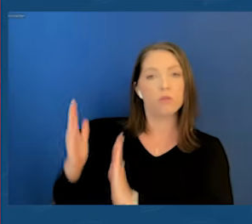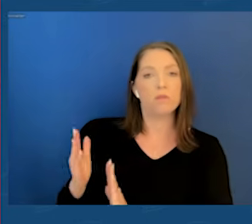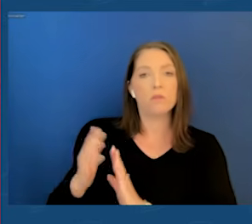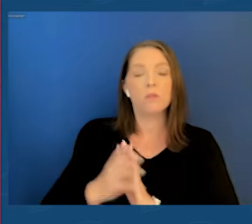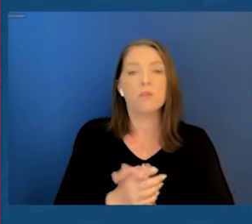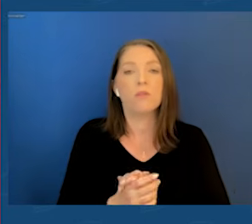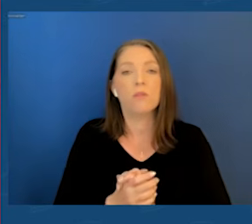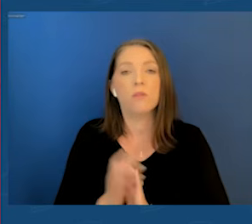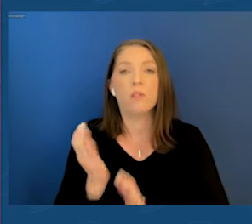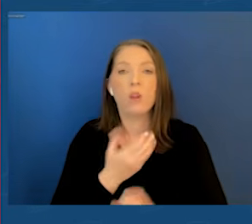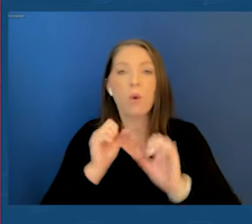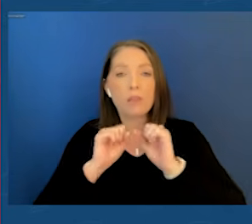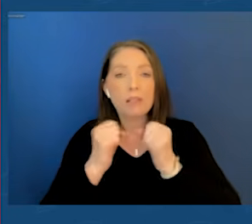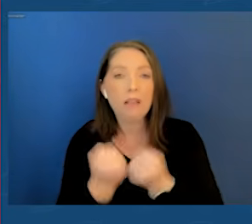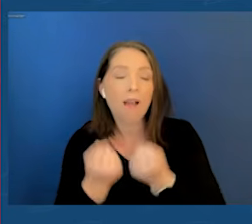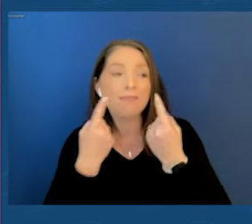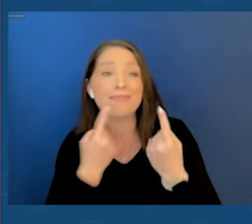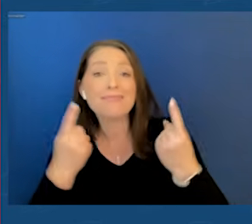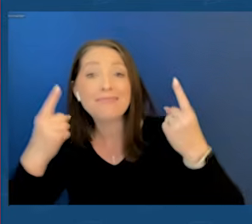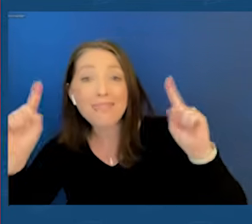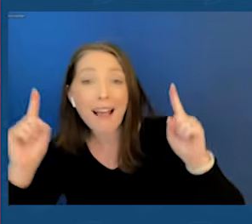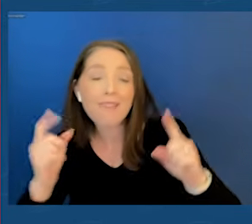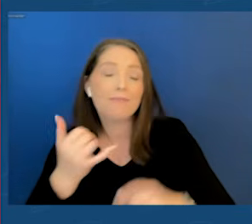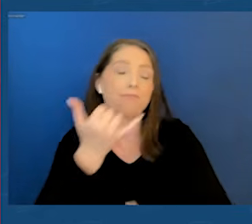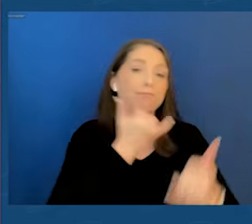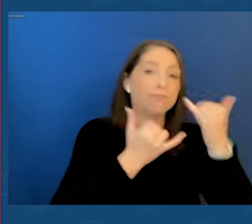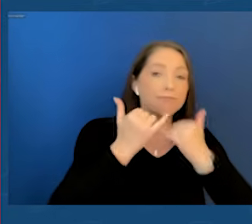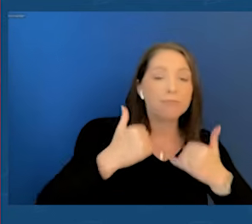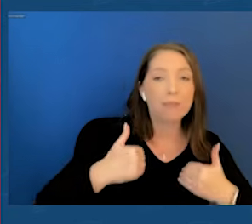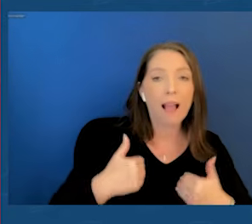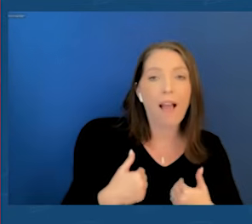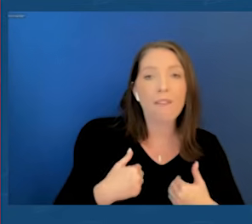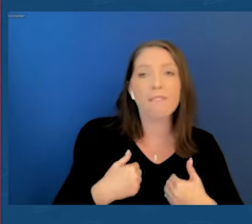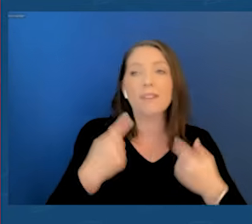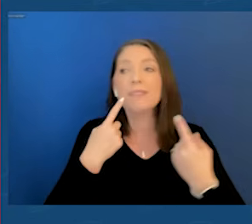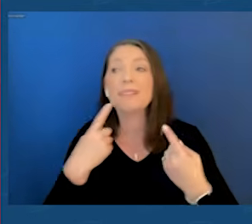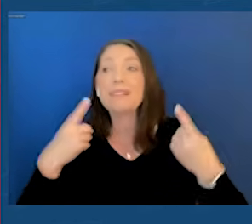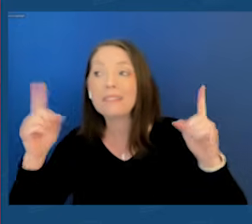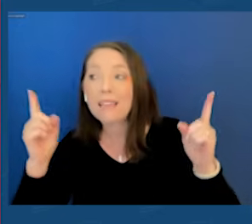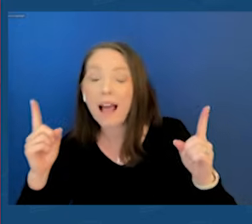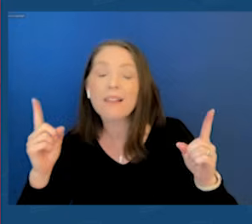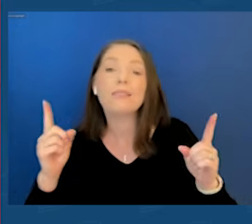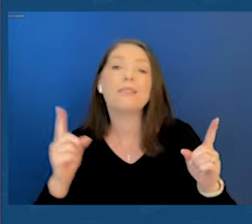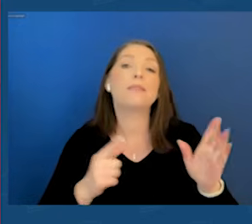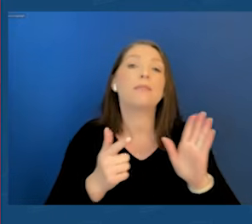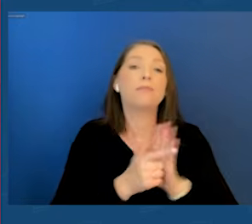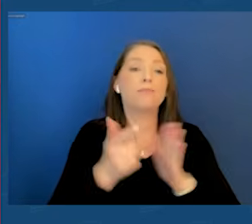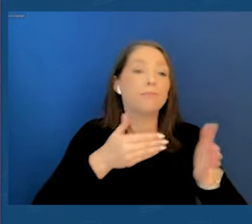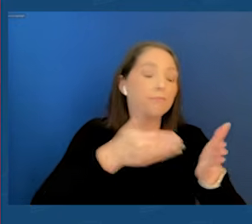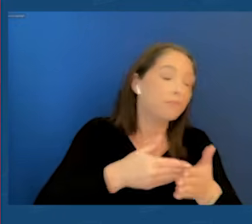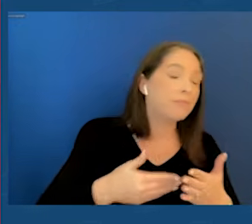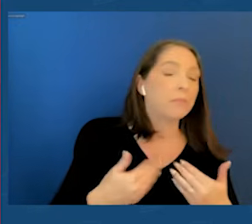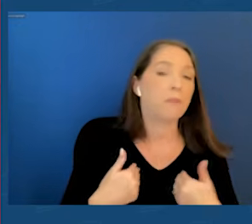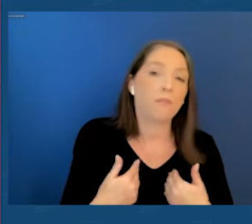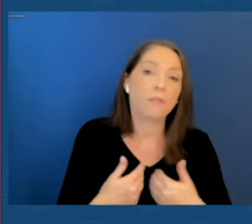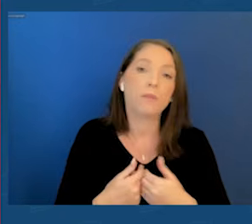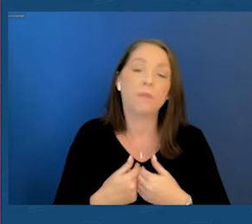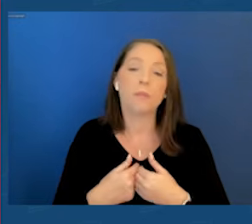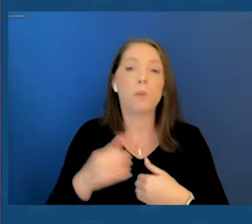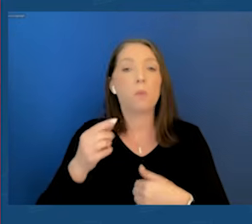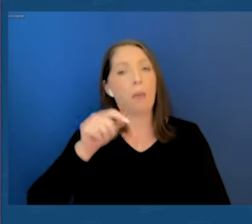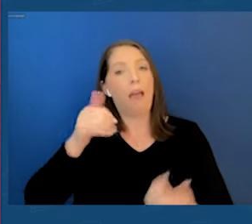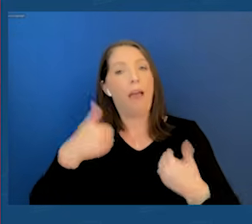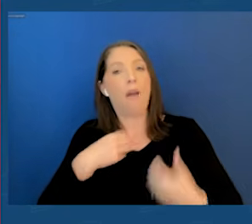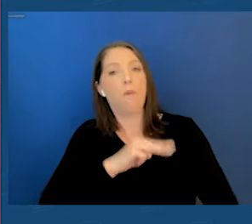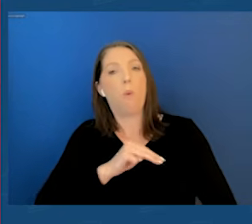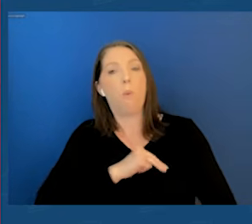triumphs and tribulations, victories and injustices. With that inheritance comes a moral responsibility to